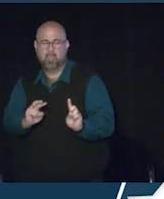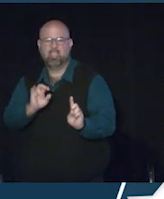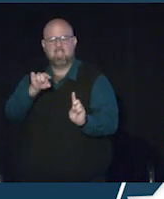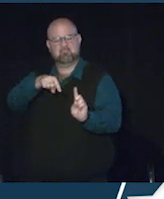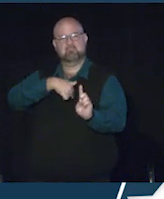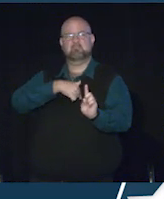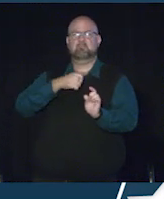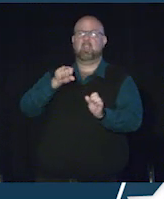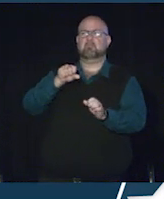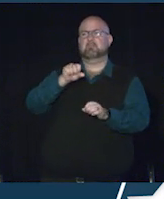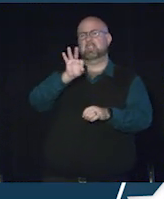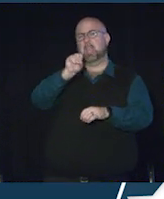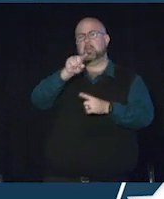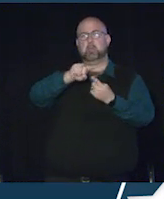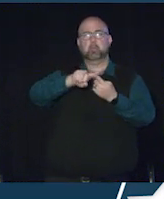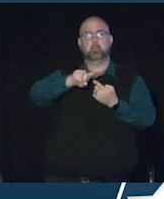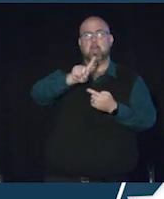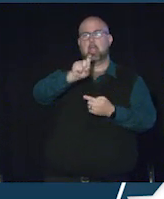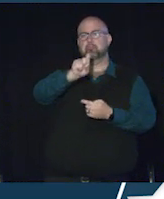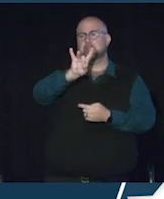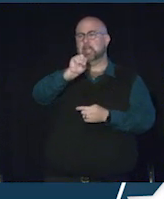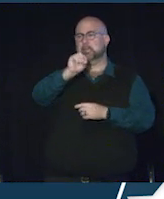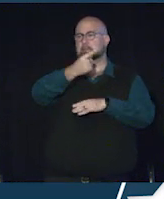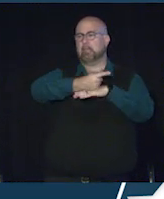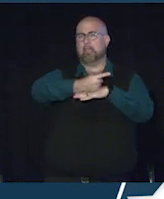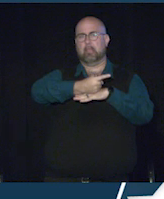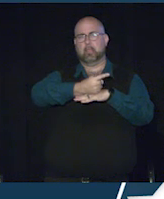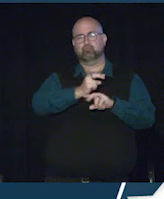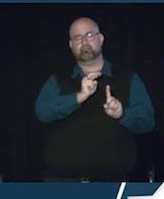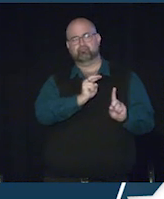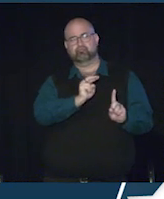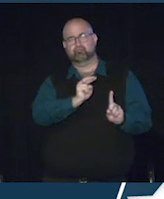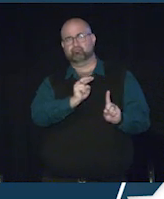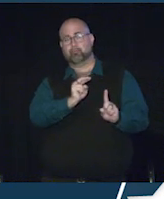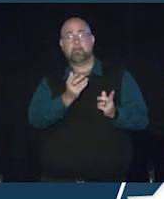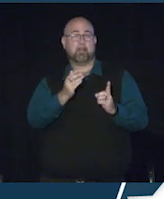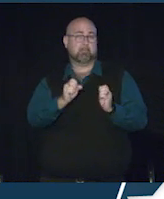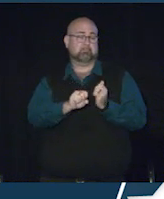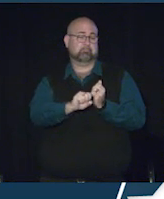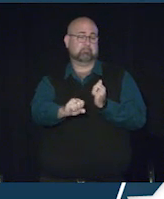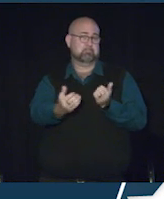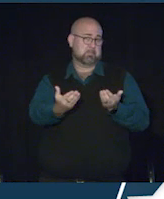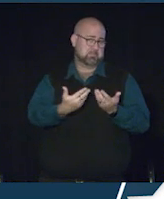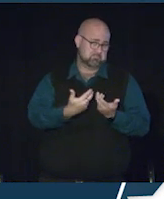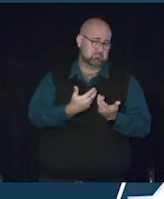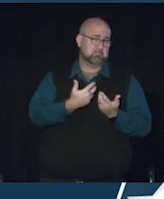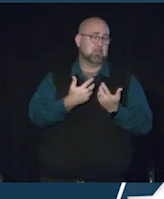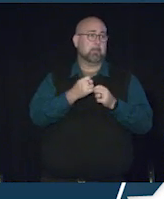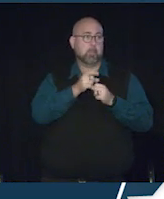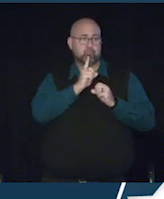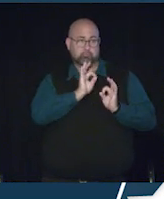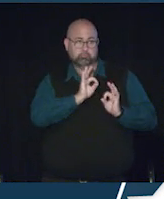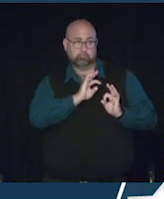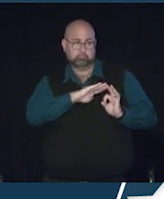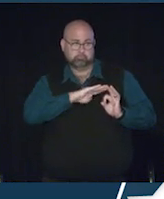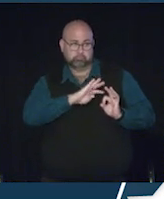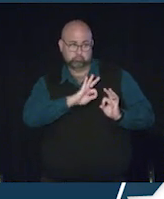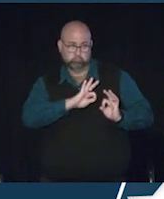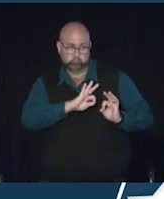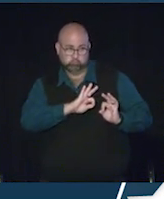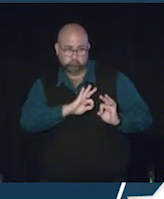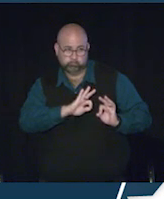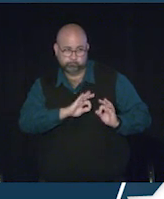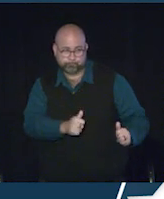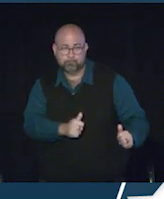last anywhere from 90 to 180 days, maybe even a little bit longer, just to make sure the individual is